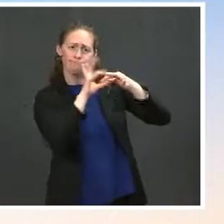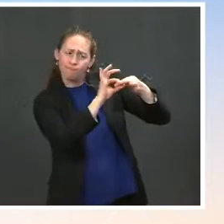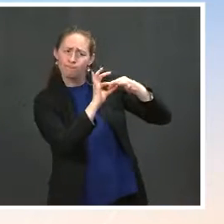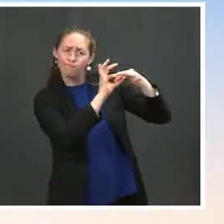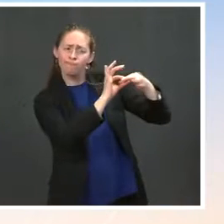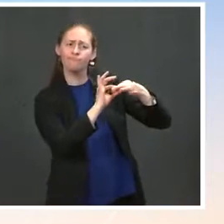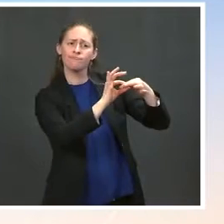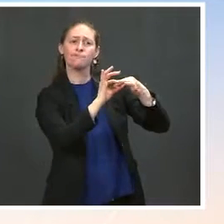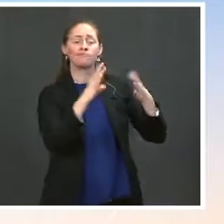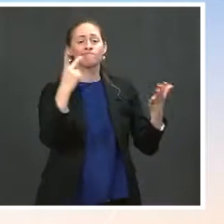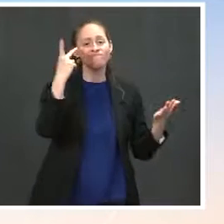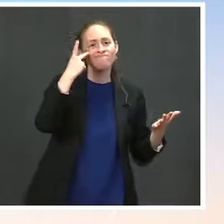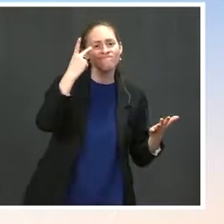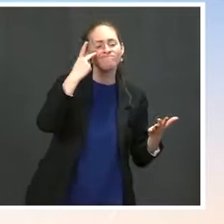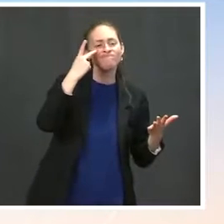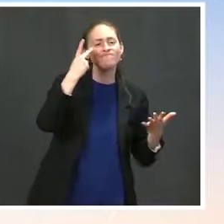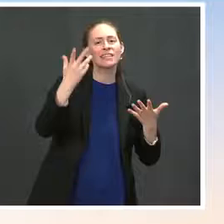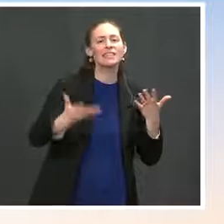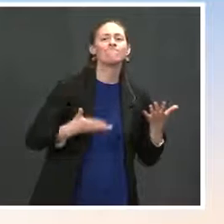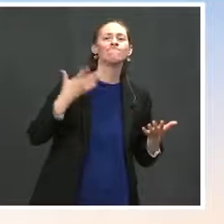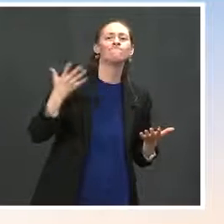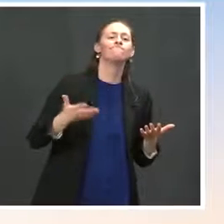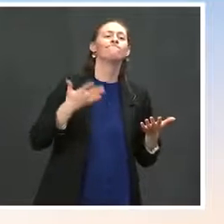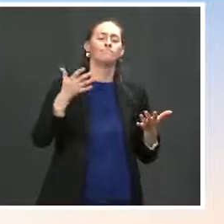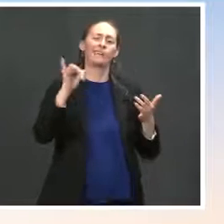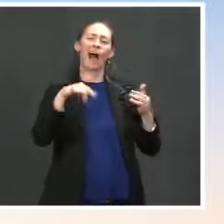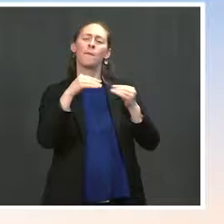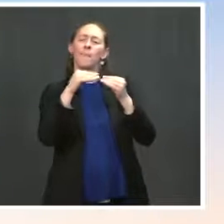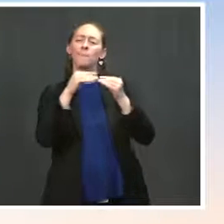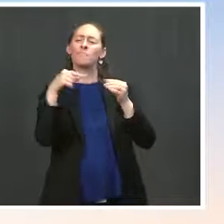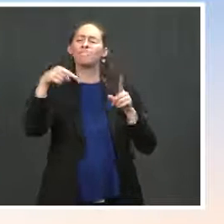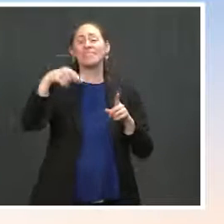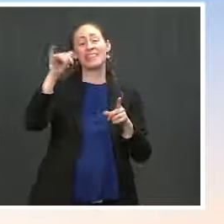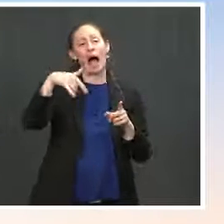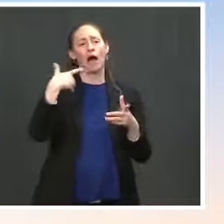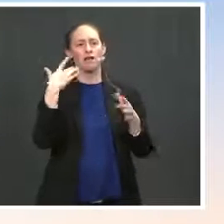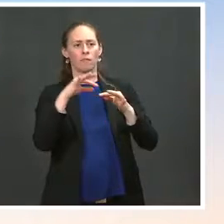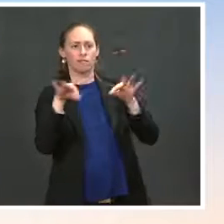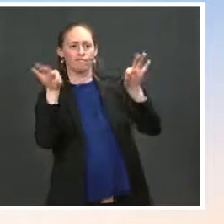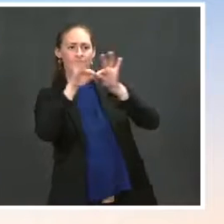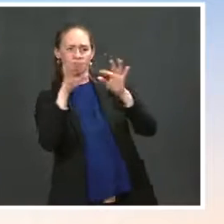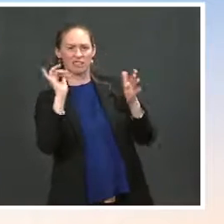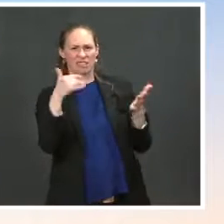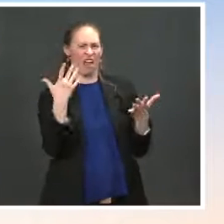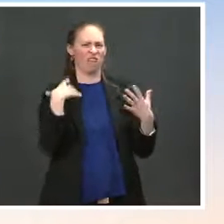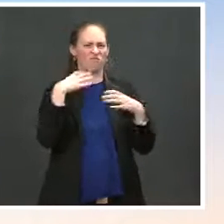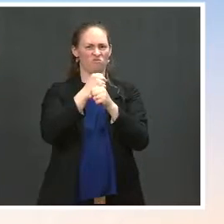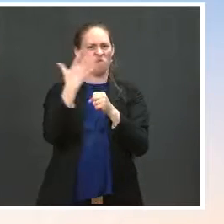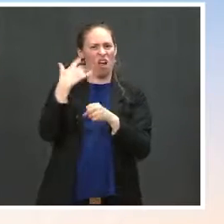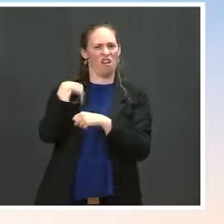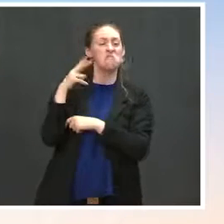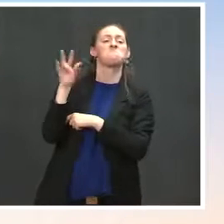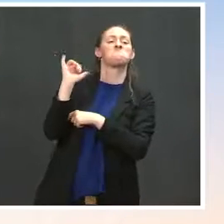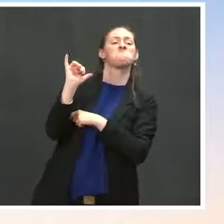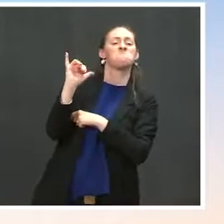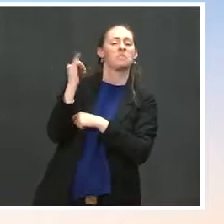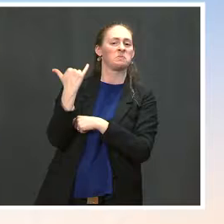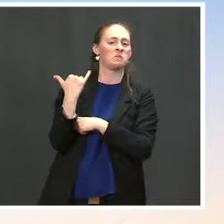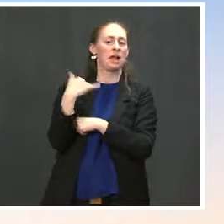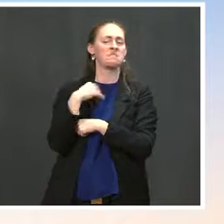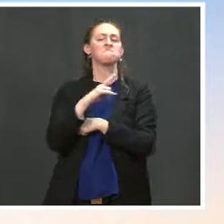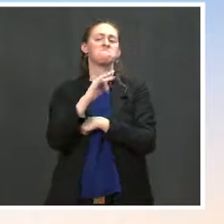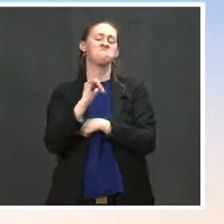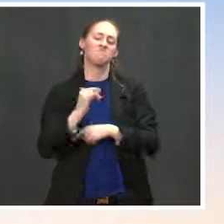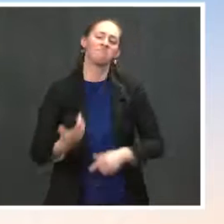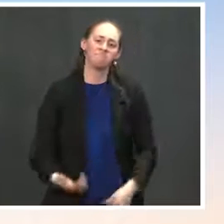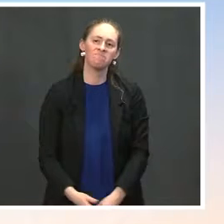I think that's the most important summary of what I heard in terms of their comments today. Do you think